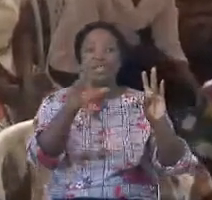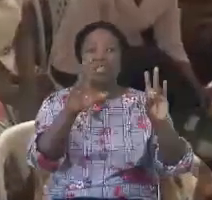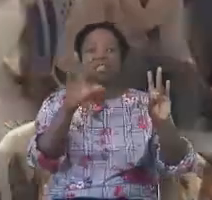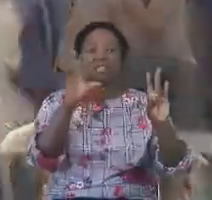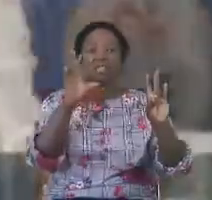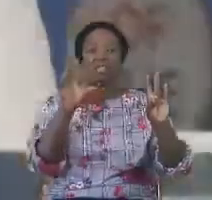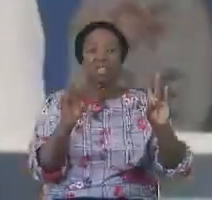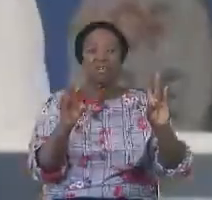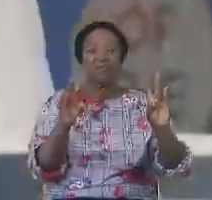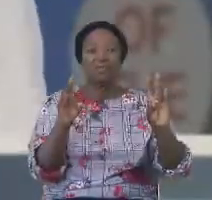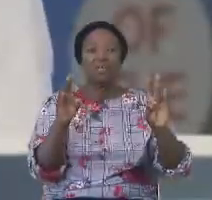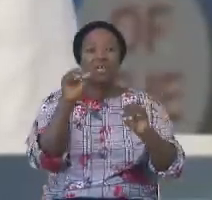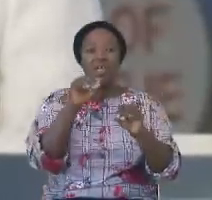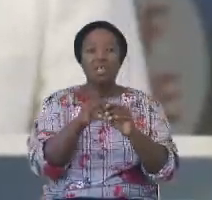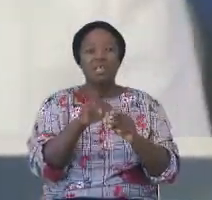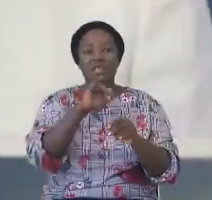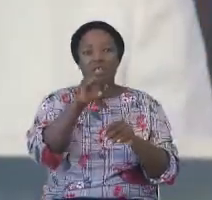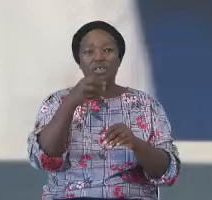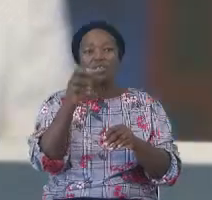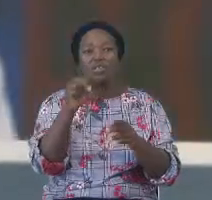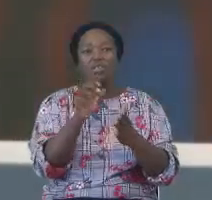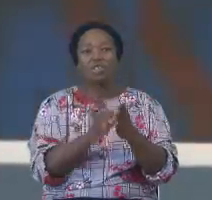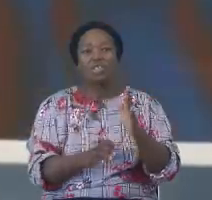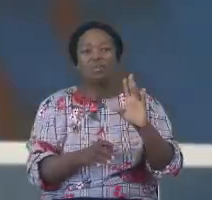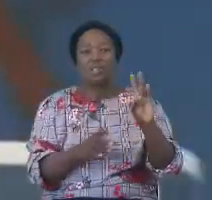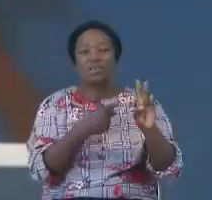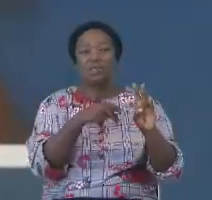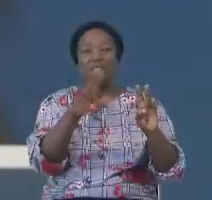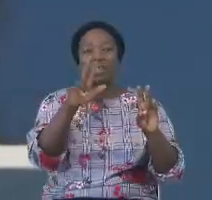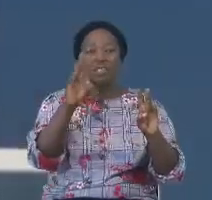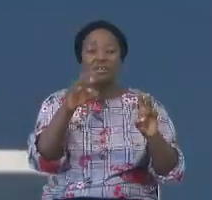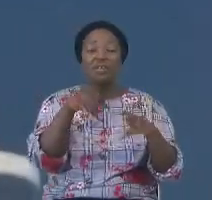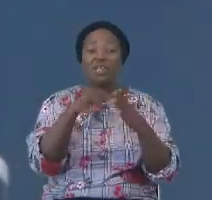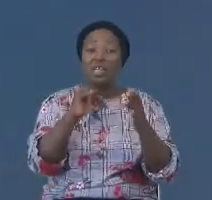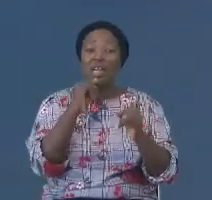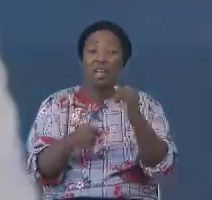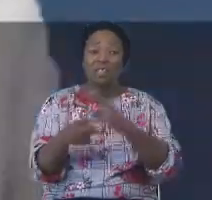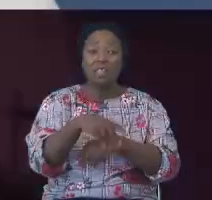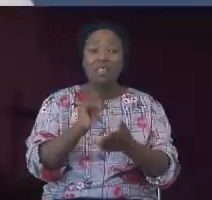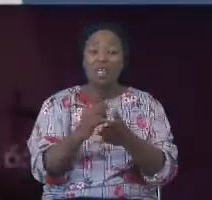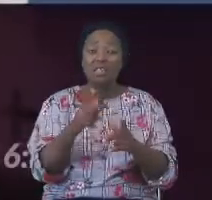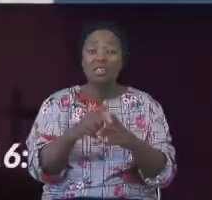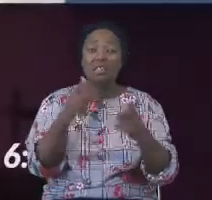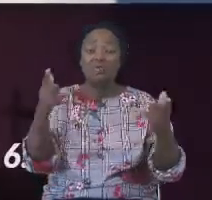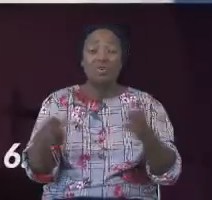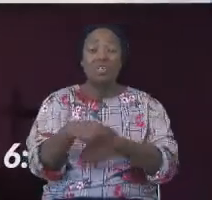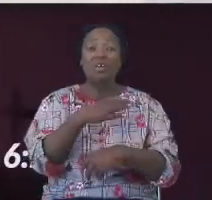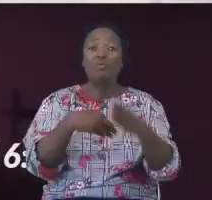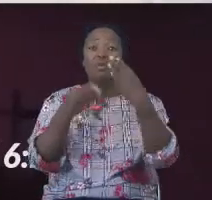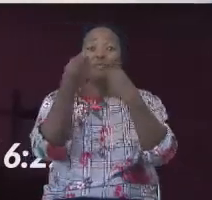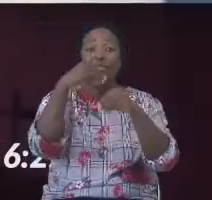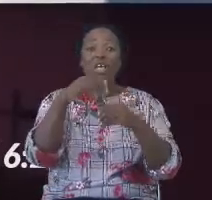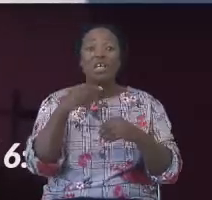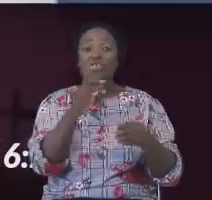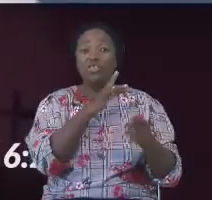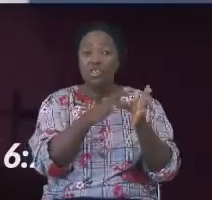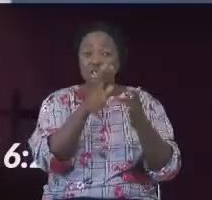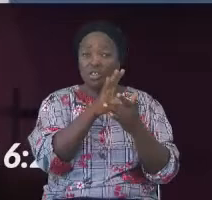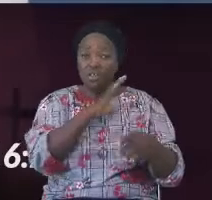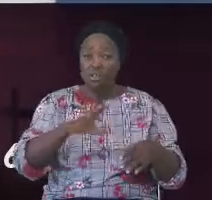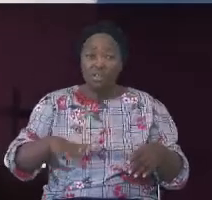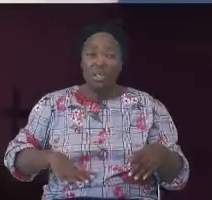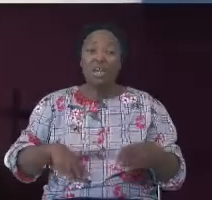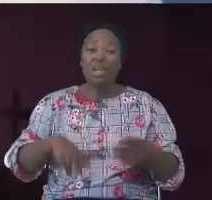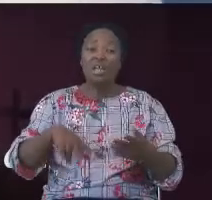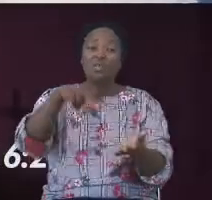chapter 7 seven in john chapter seven verse 37 in the last day that